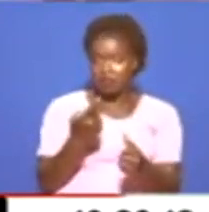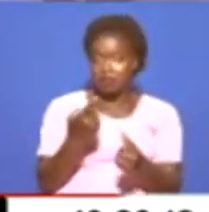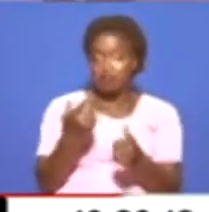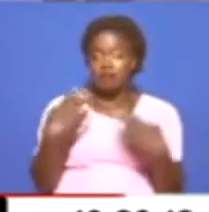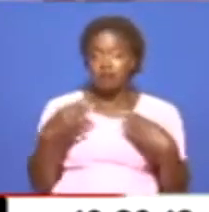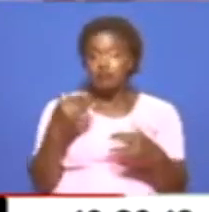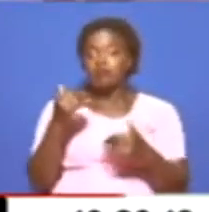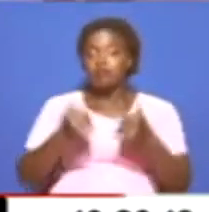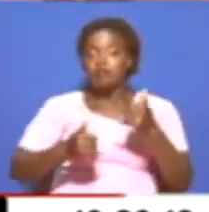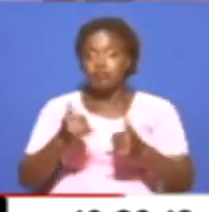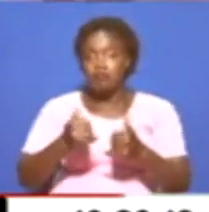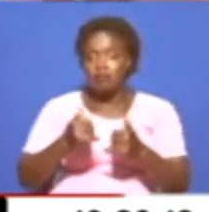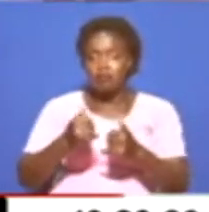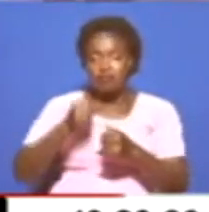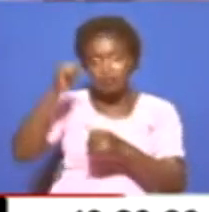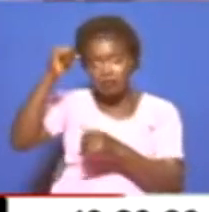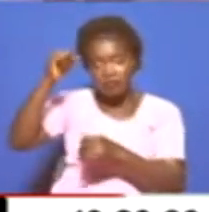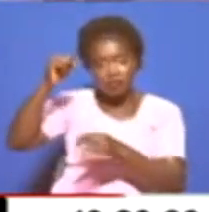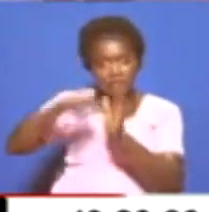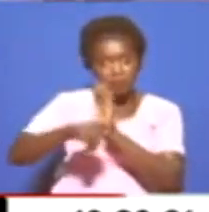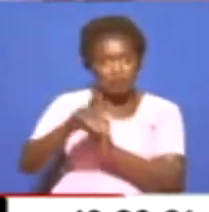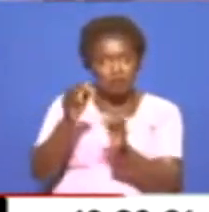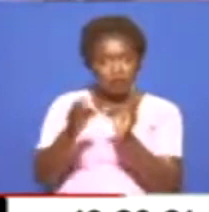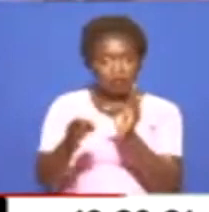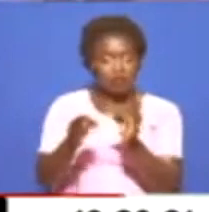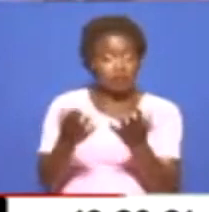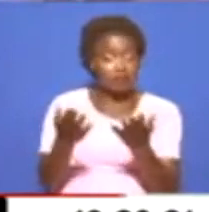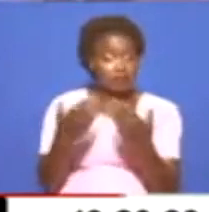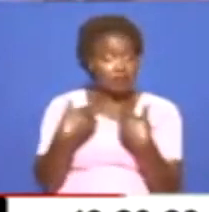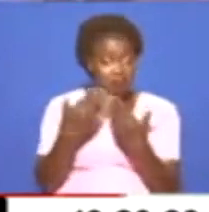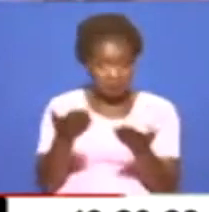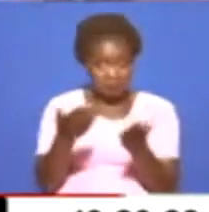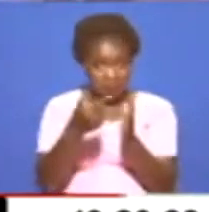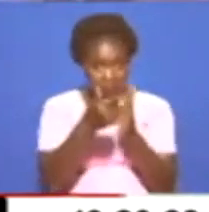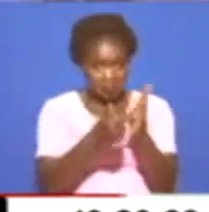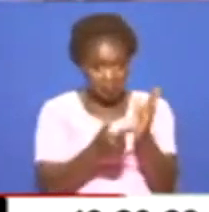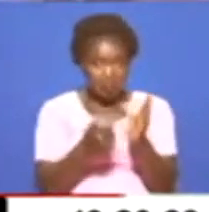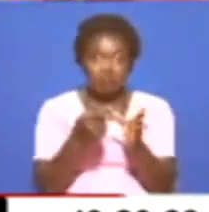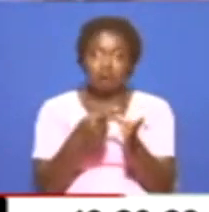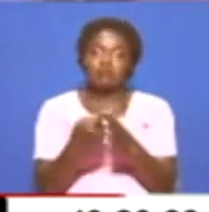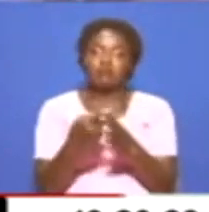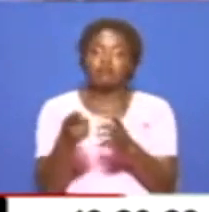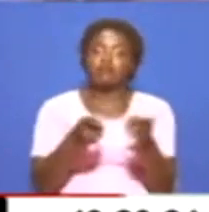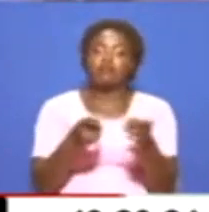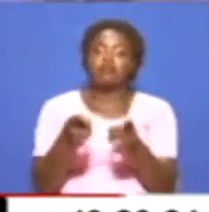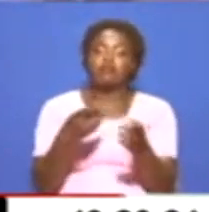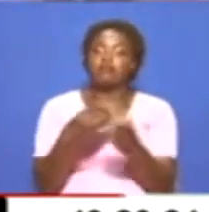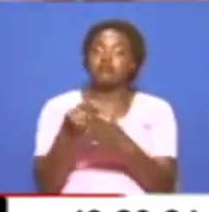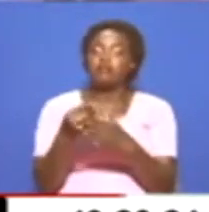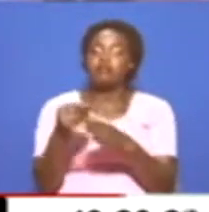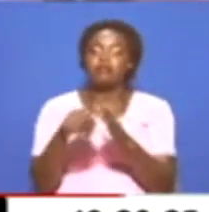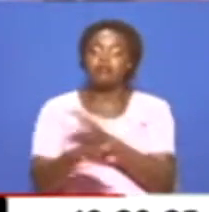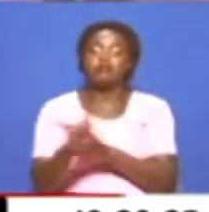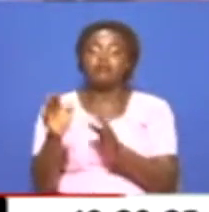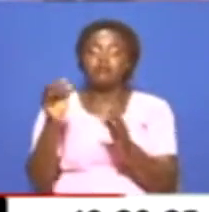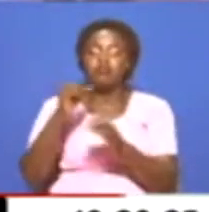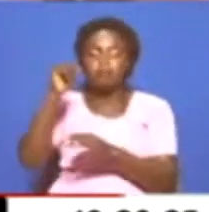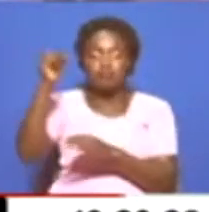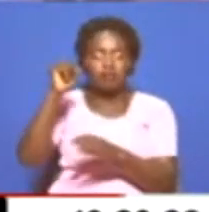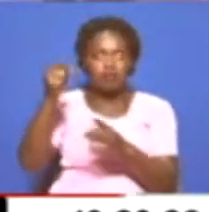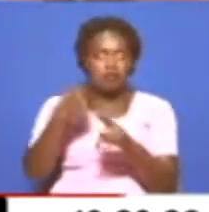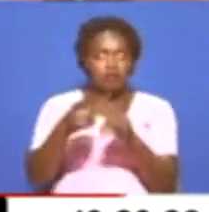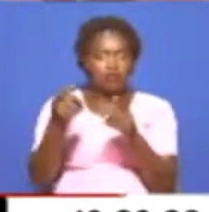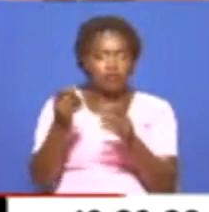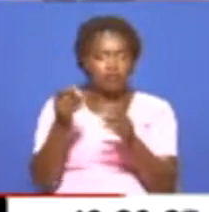go into politics. If they have that, then they can be able to control even the money that get into politics. But then if you cannot be able to control